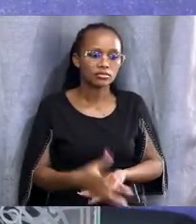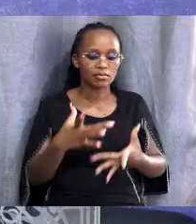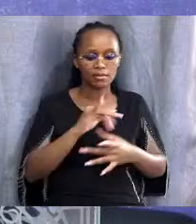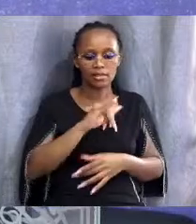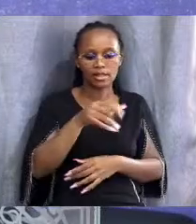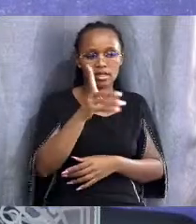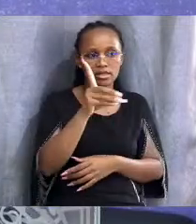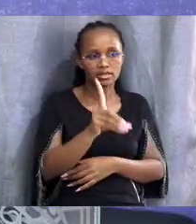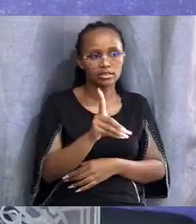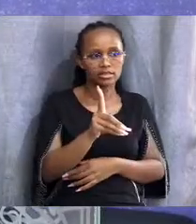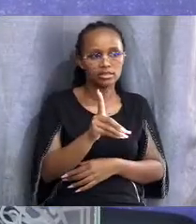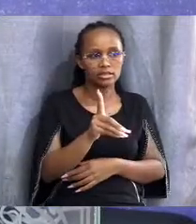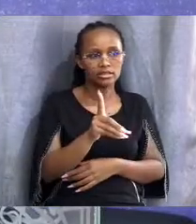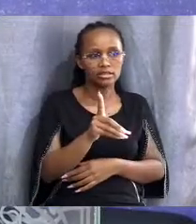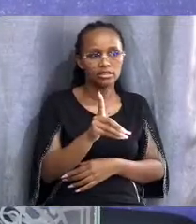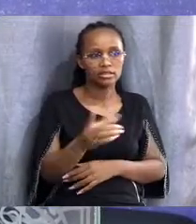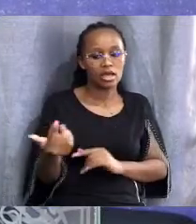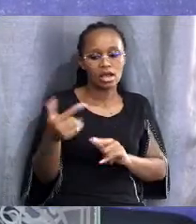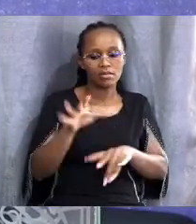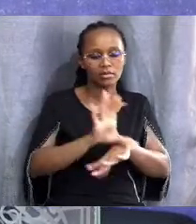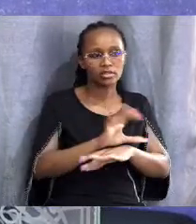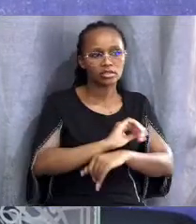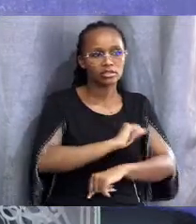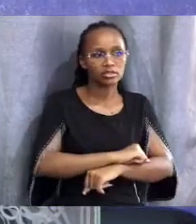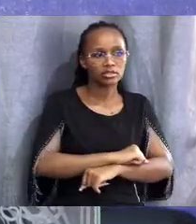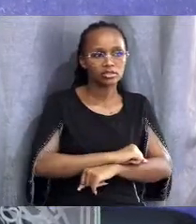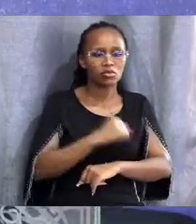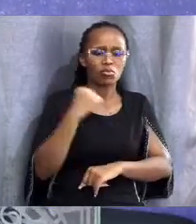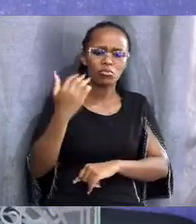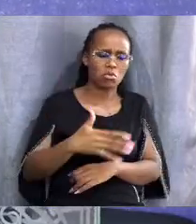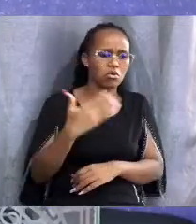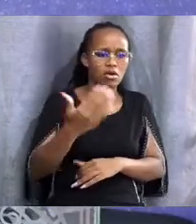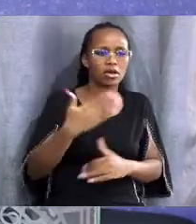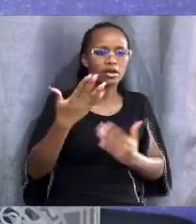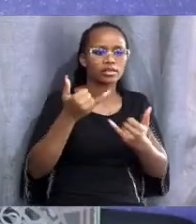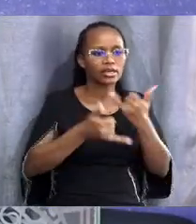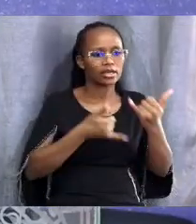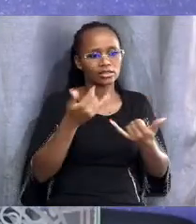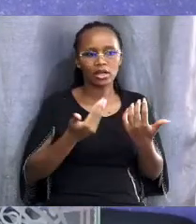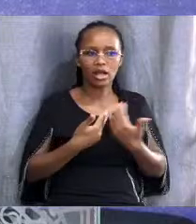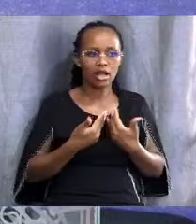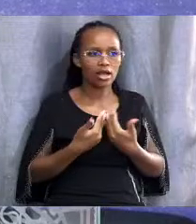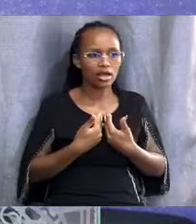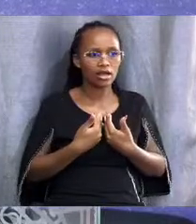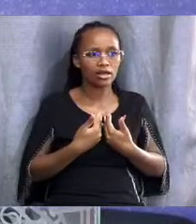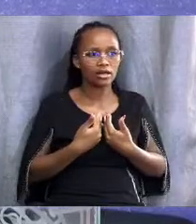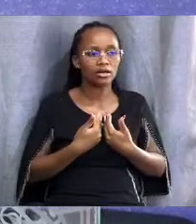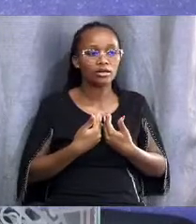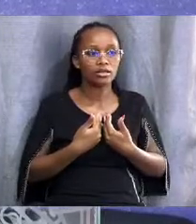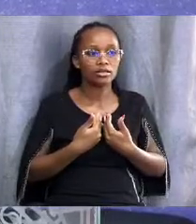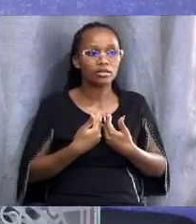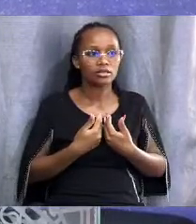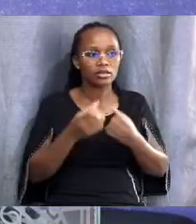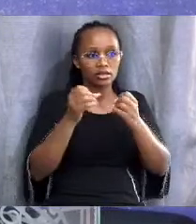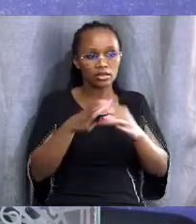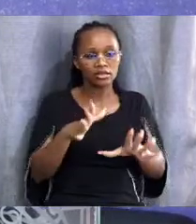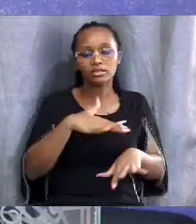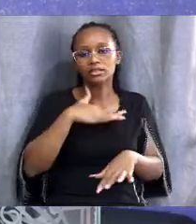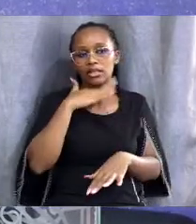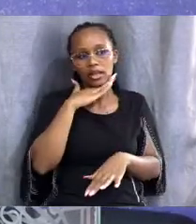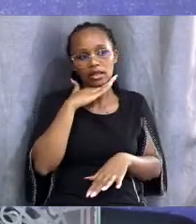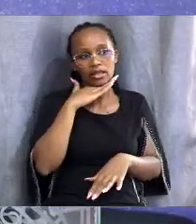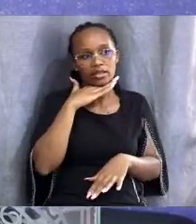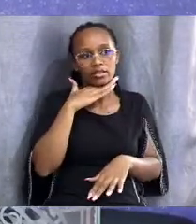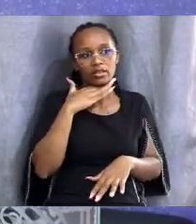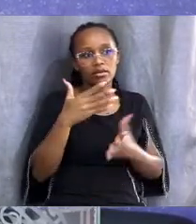Like Jed, they would have attended church school with commitment and joy. Loss and death